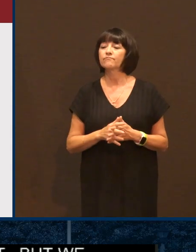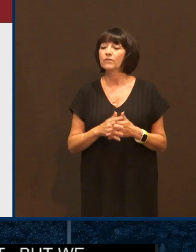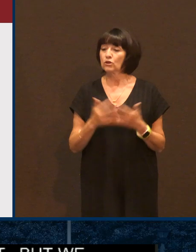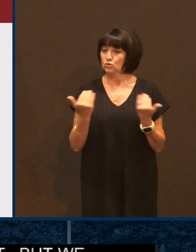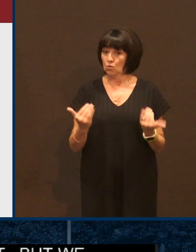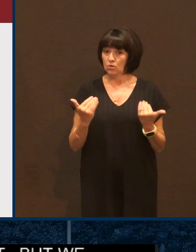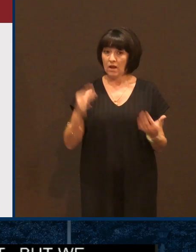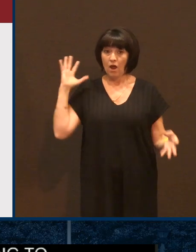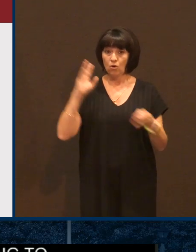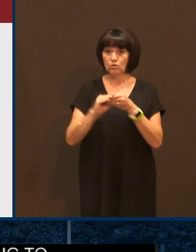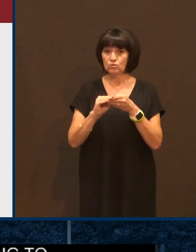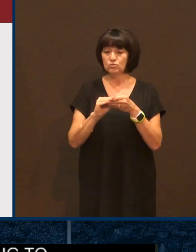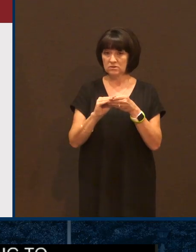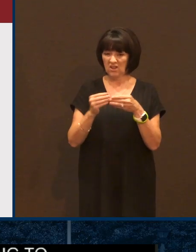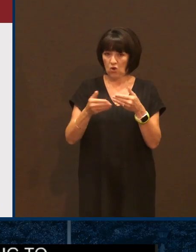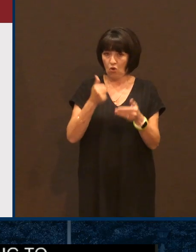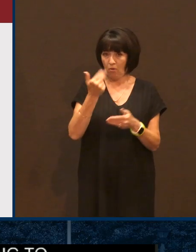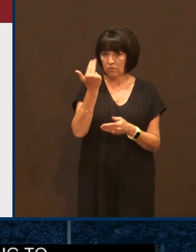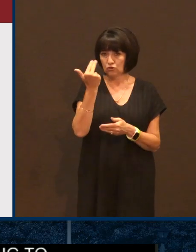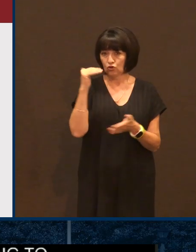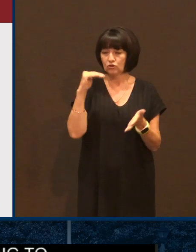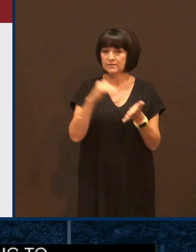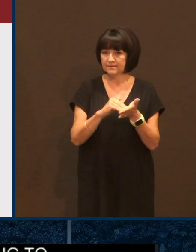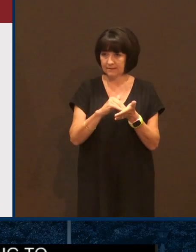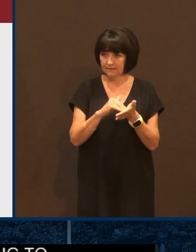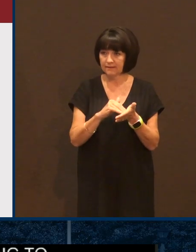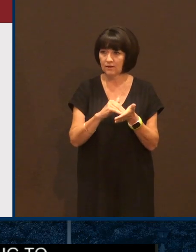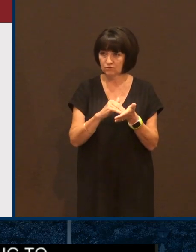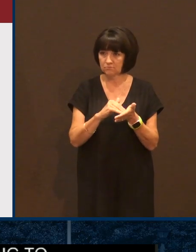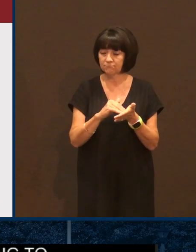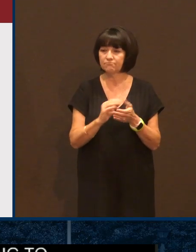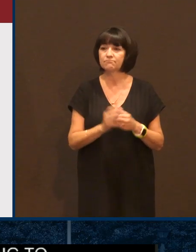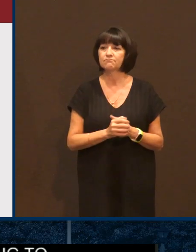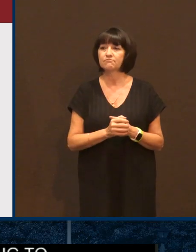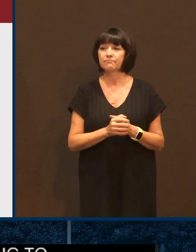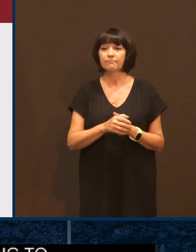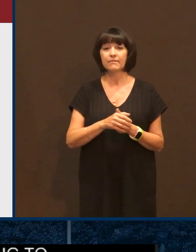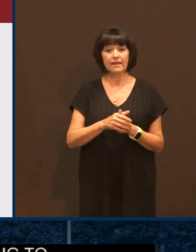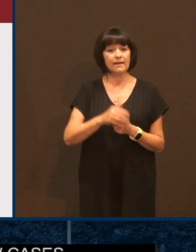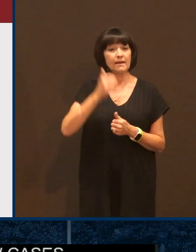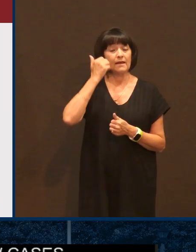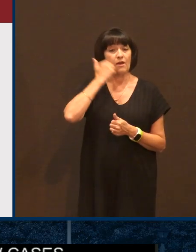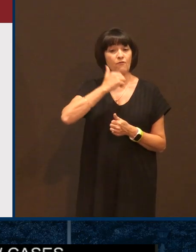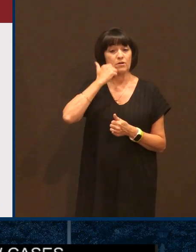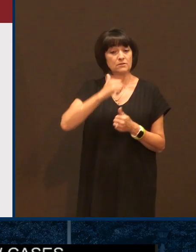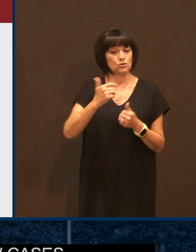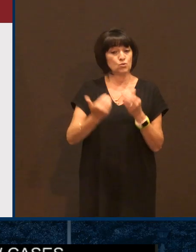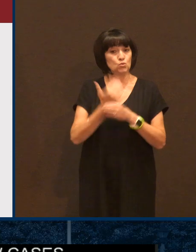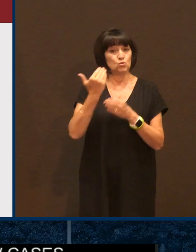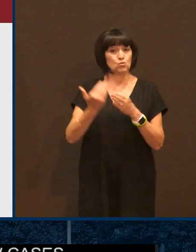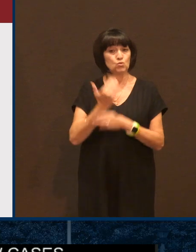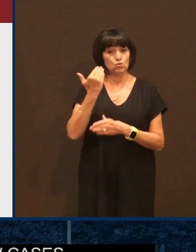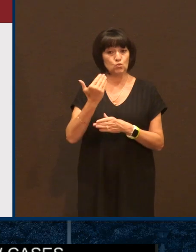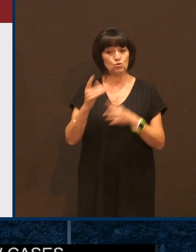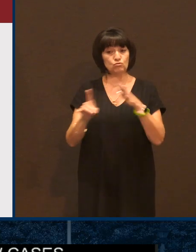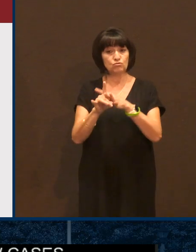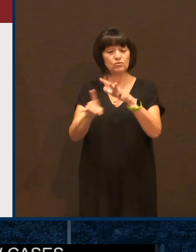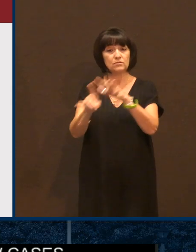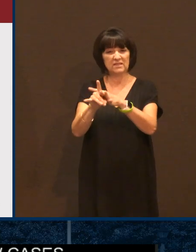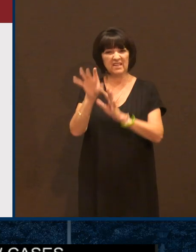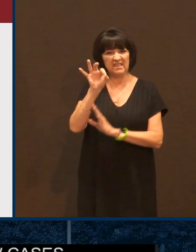state. Our new cases there are on a moving, 5-day moving average of 92. You heard me talk about just a minute